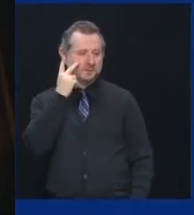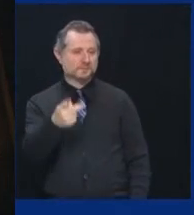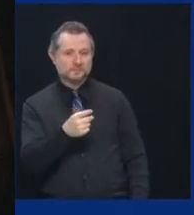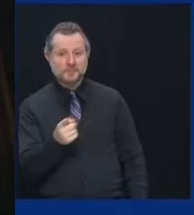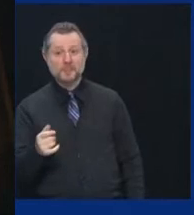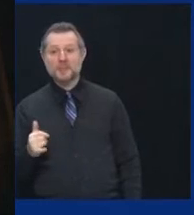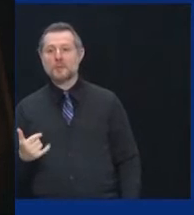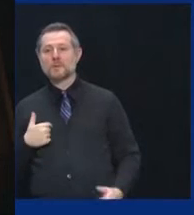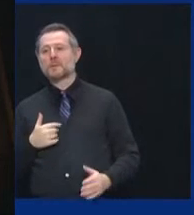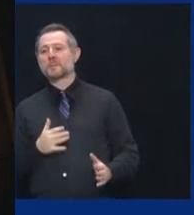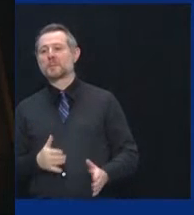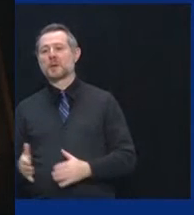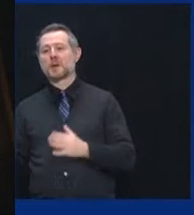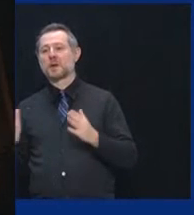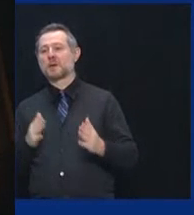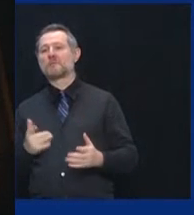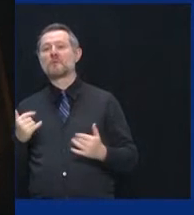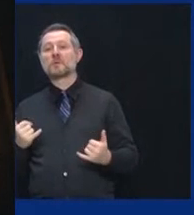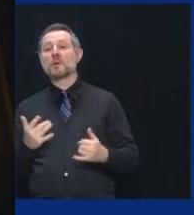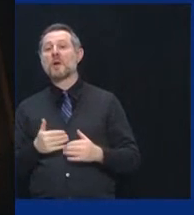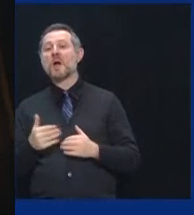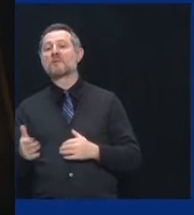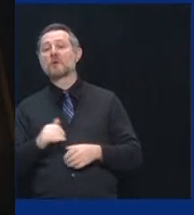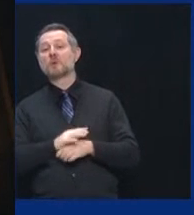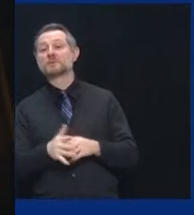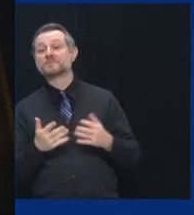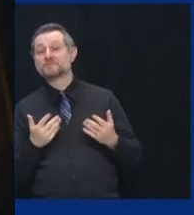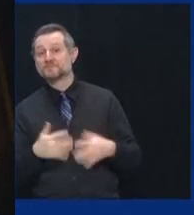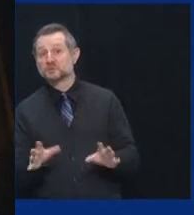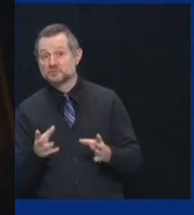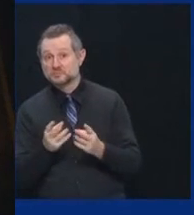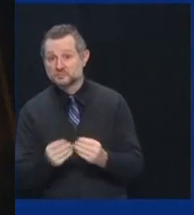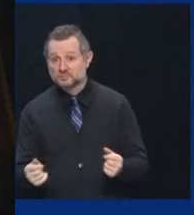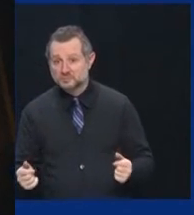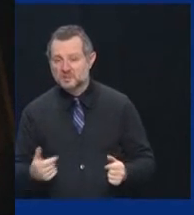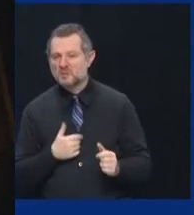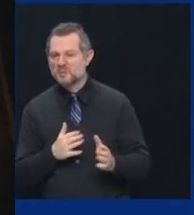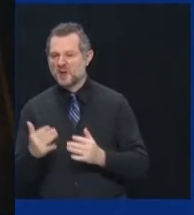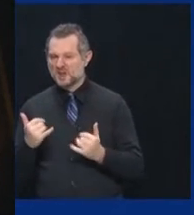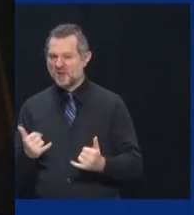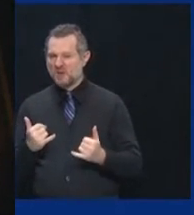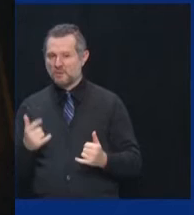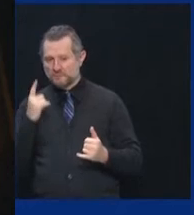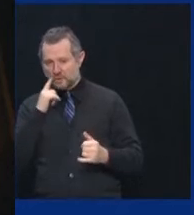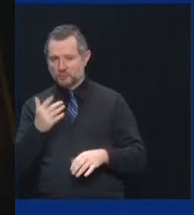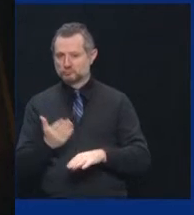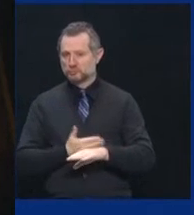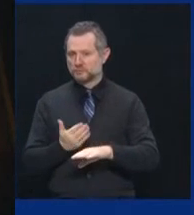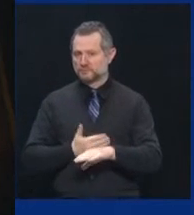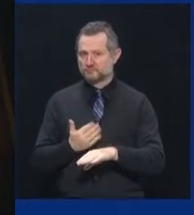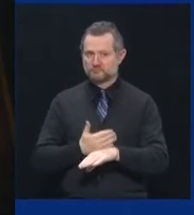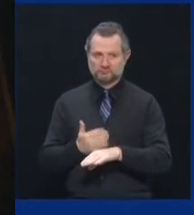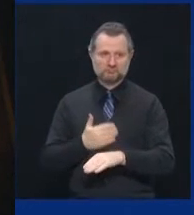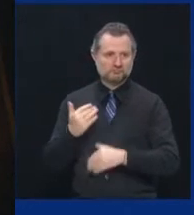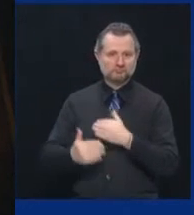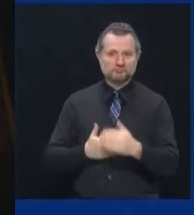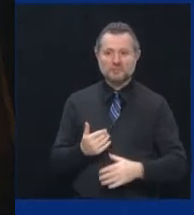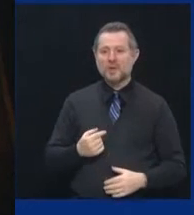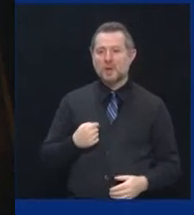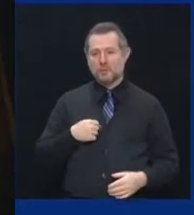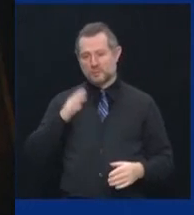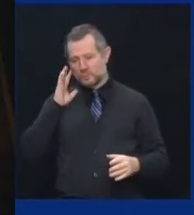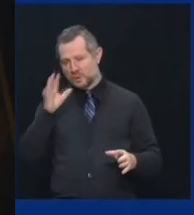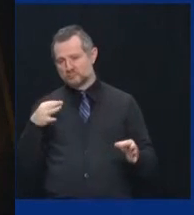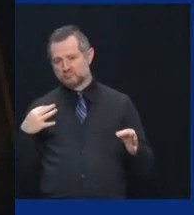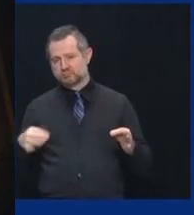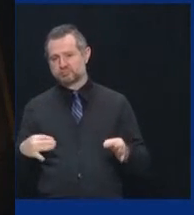our post-COVID war reconstruction now to seize the advantage. And I will be outlining initiatives to do just